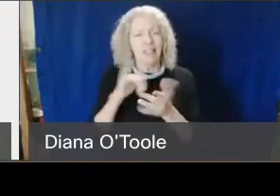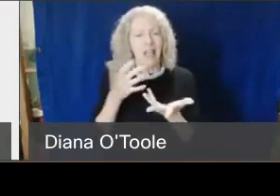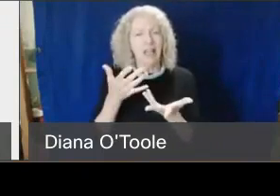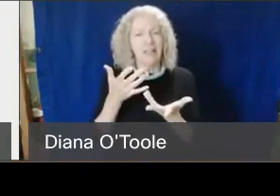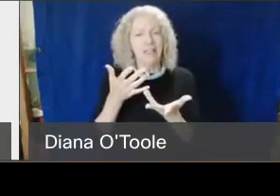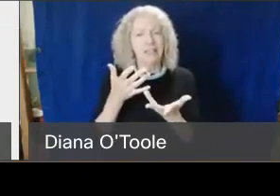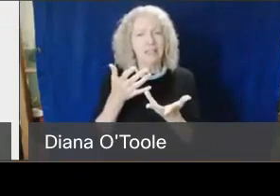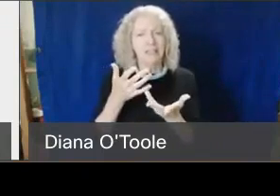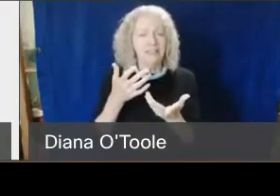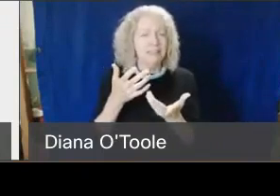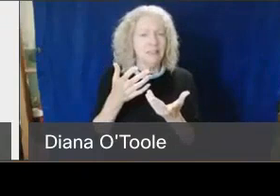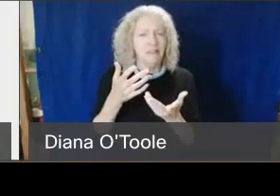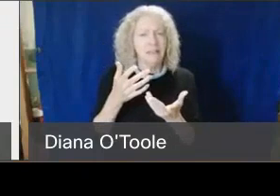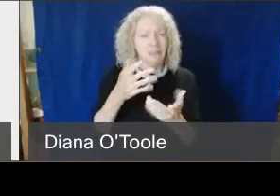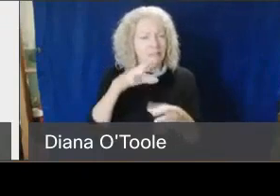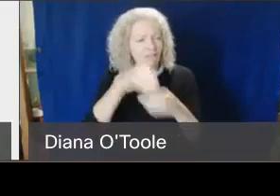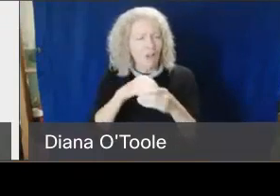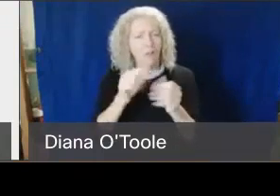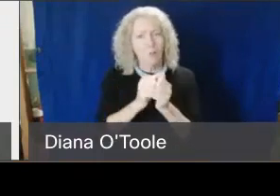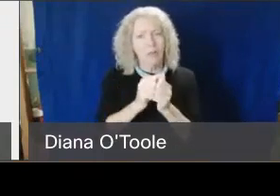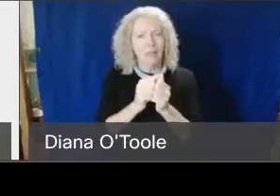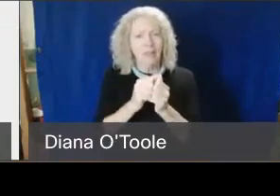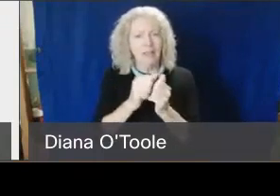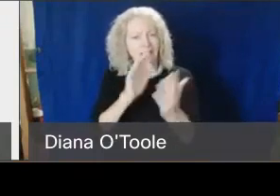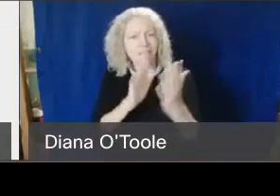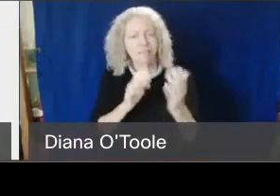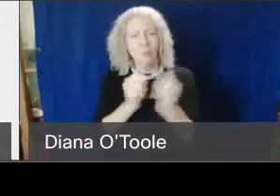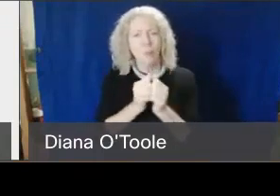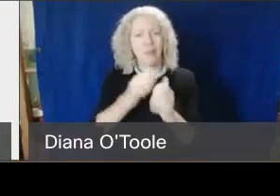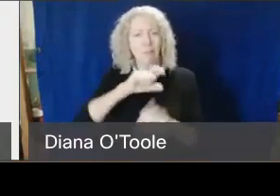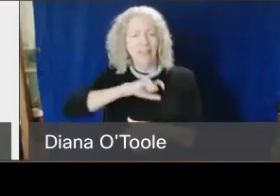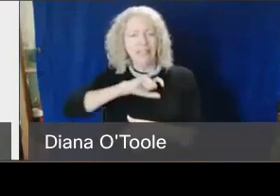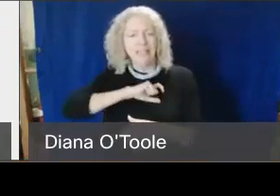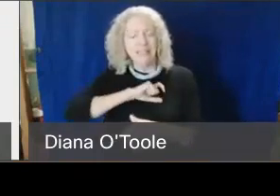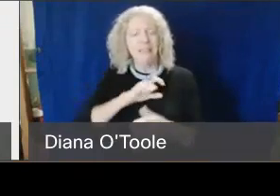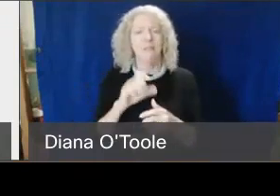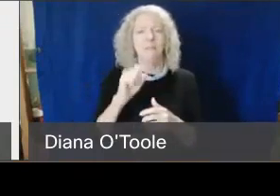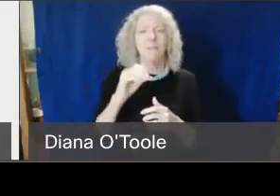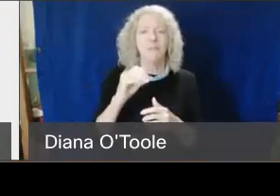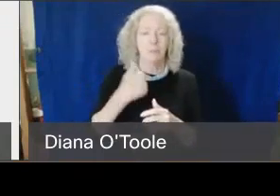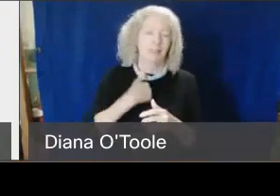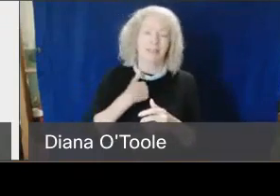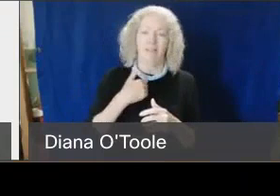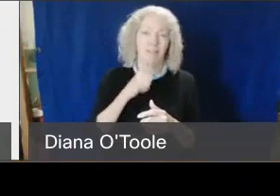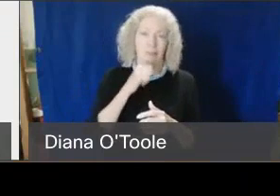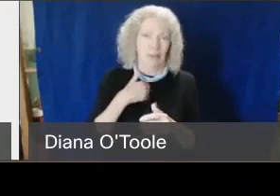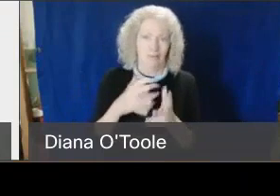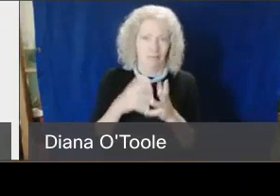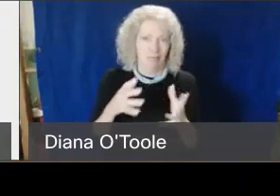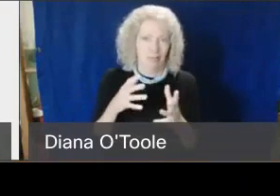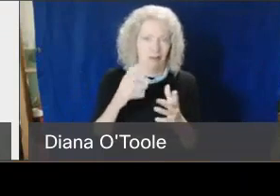it feels like. And so I have a limited but some experience with virtual reality, and it is